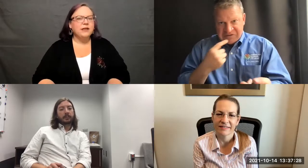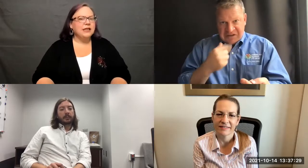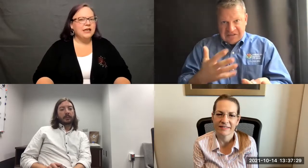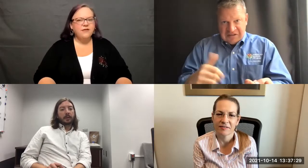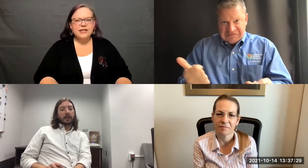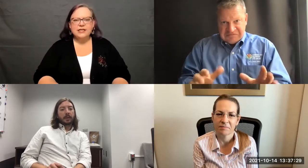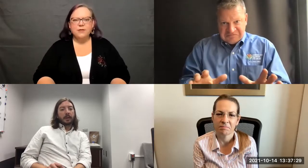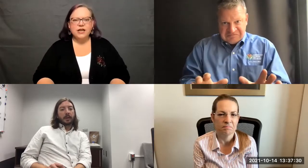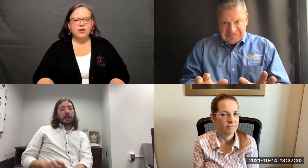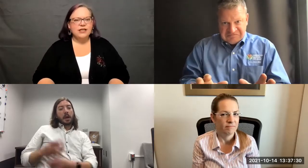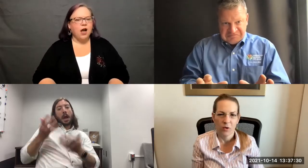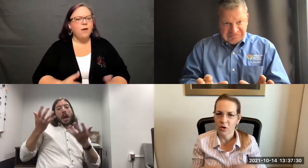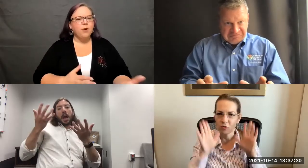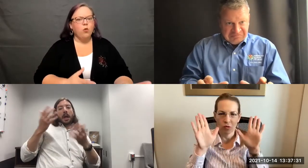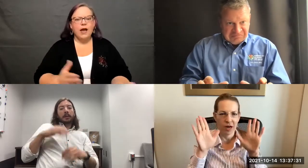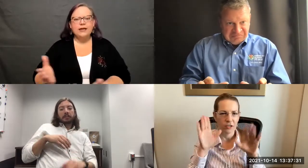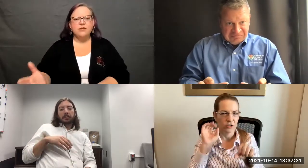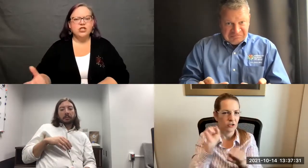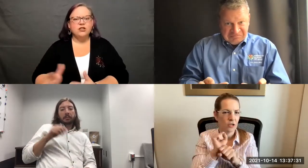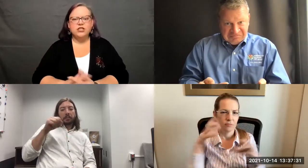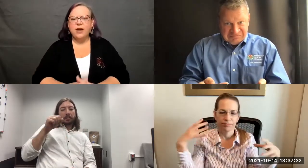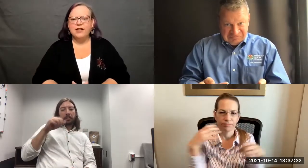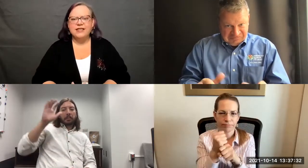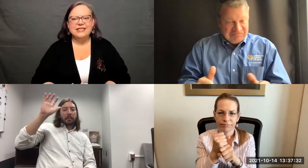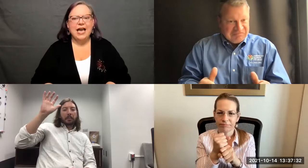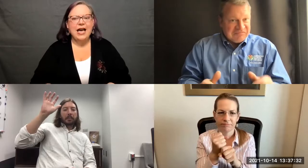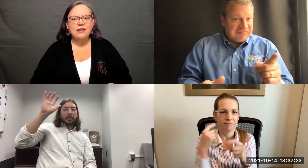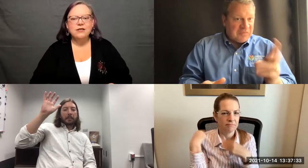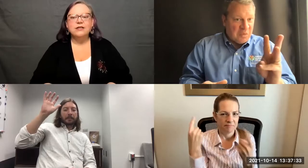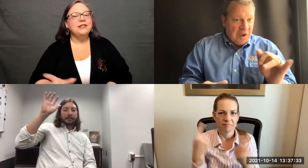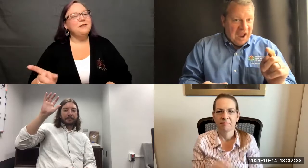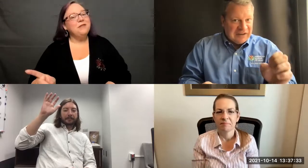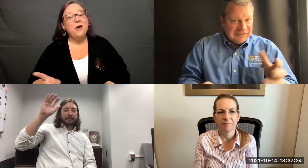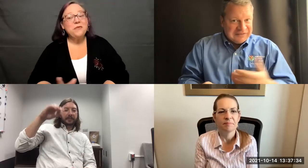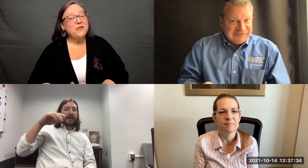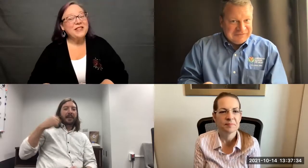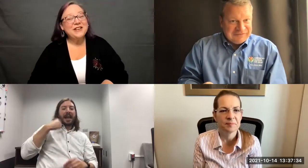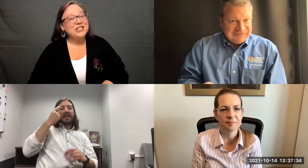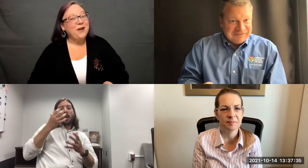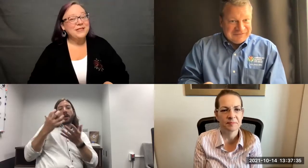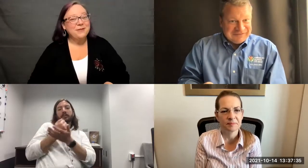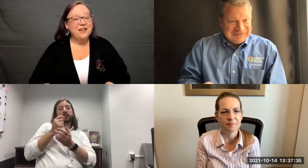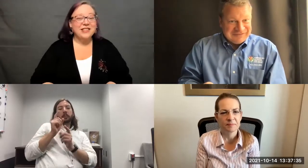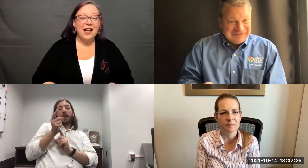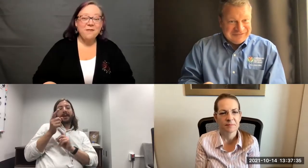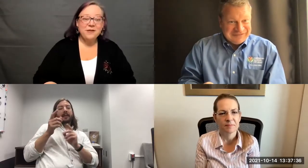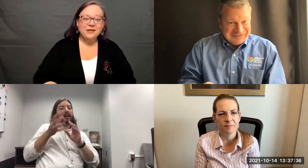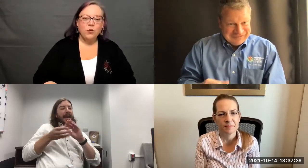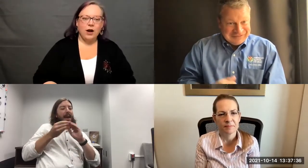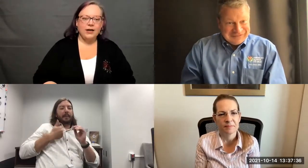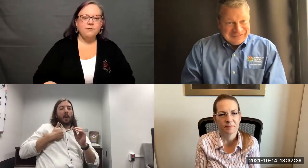I believe I summed everything up, but Wyatt, Michelle, did you have anything to add? No, really good job summing everything